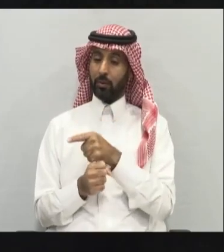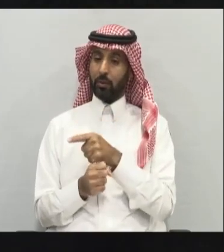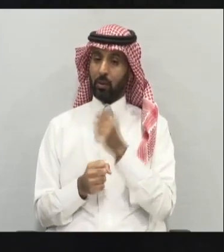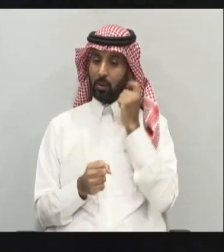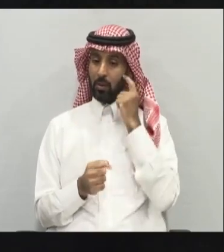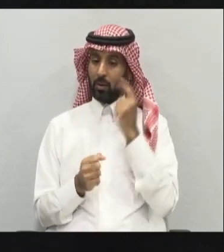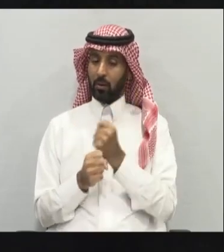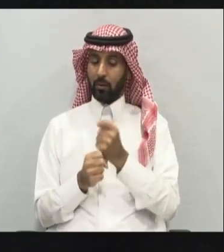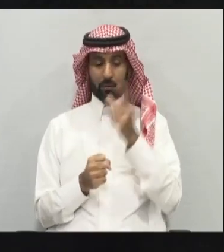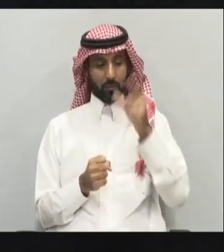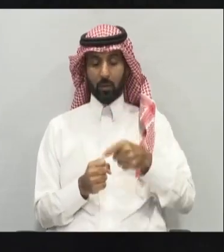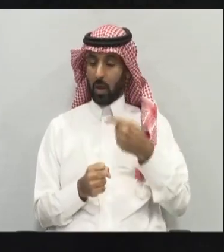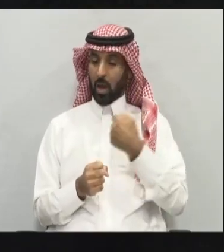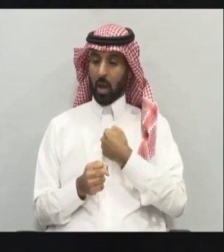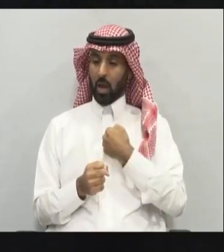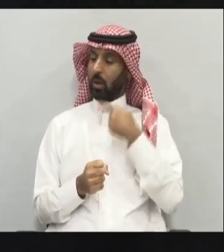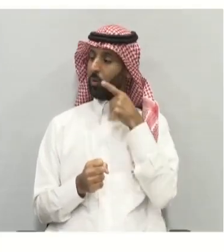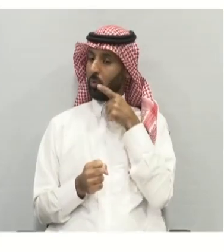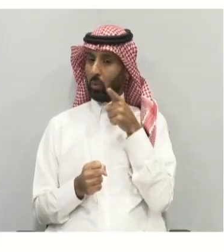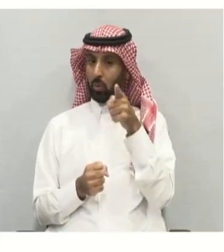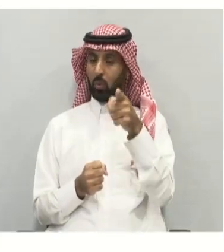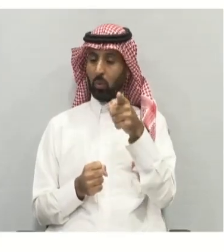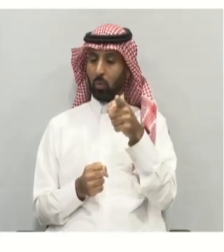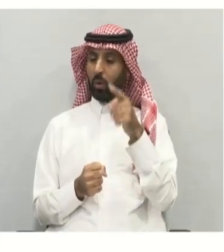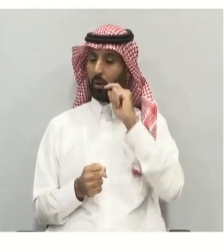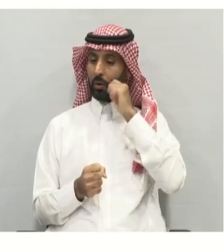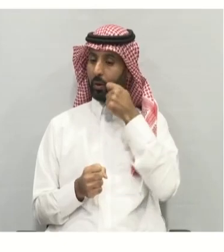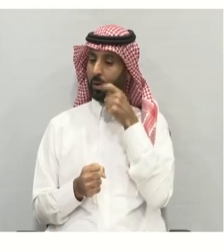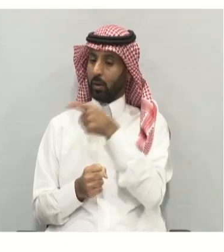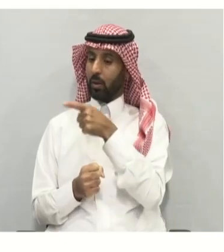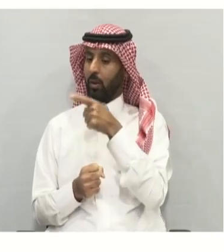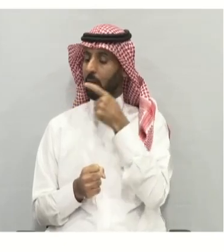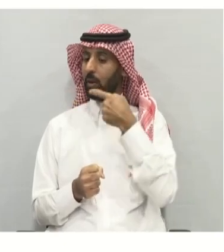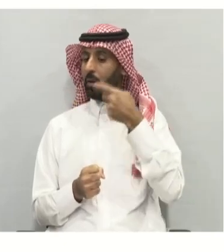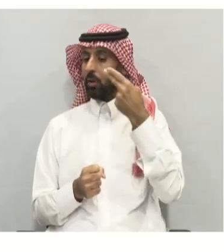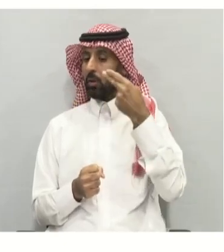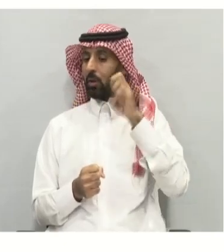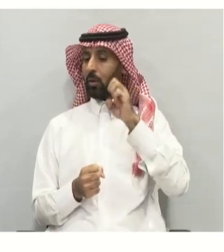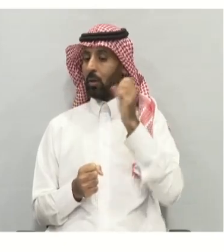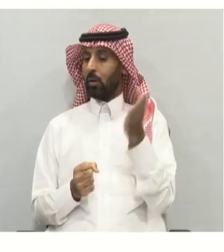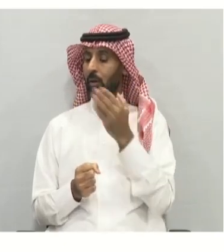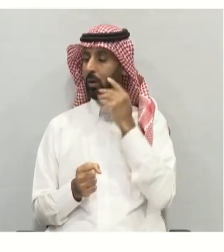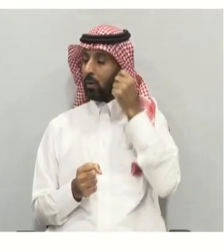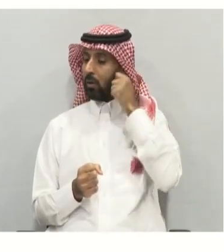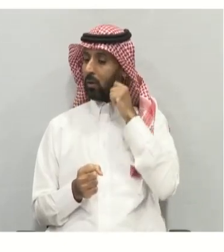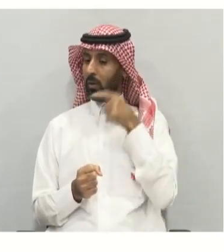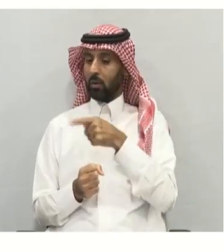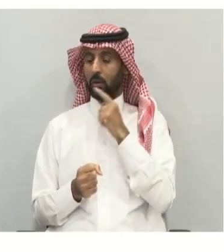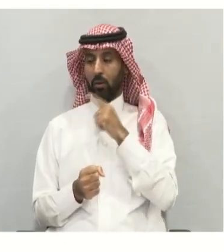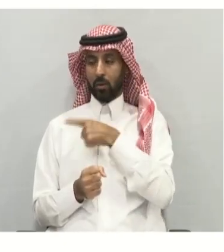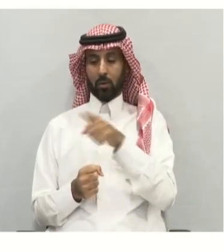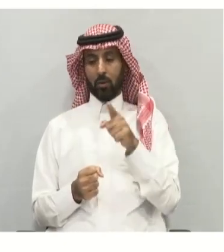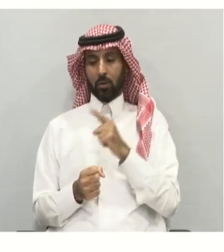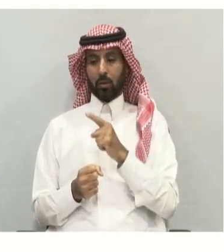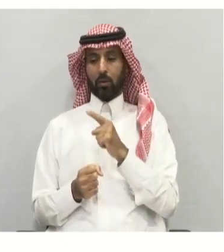know the subject pronouns like I, you, he, she, we, you, and they, but what is new here is